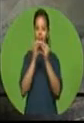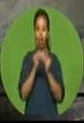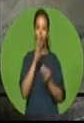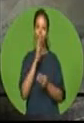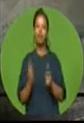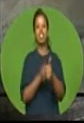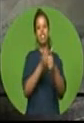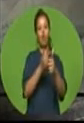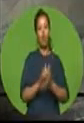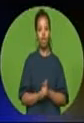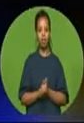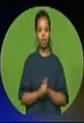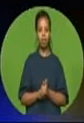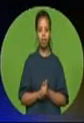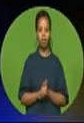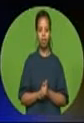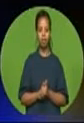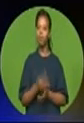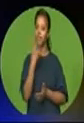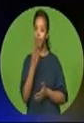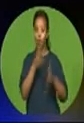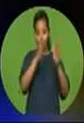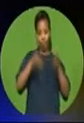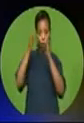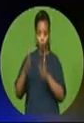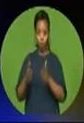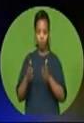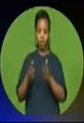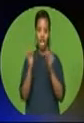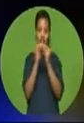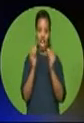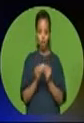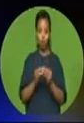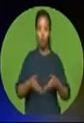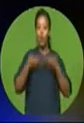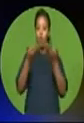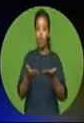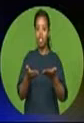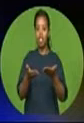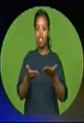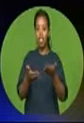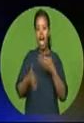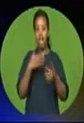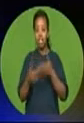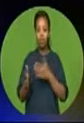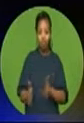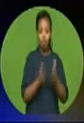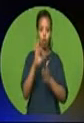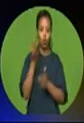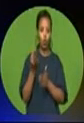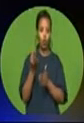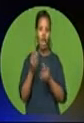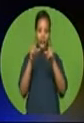the following. The four-column account provides an easy means of